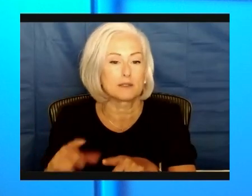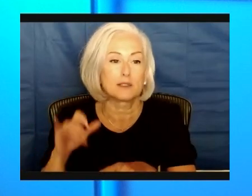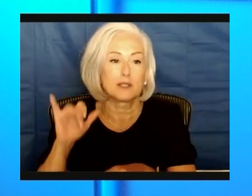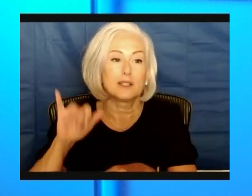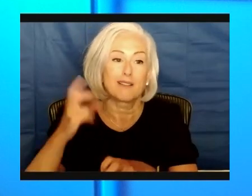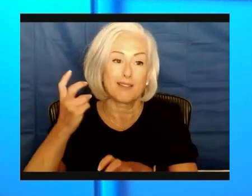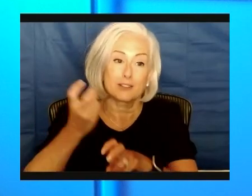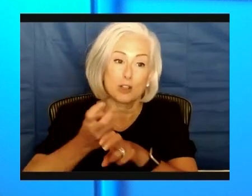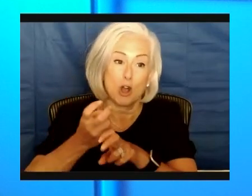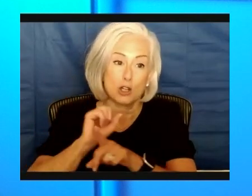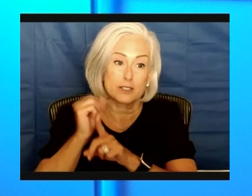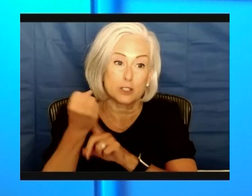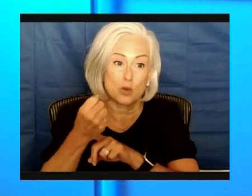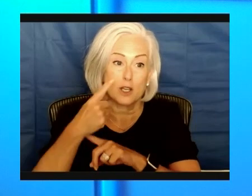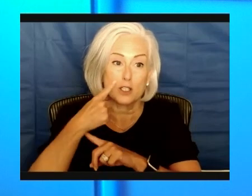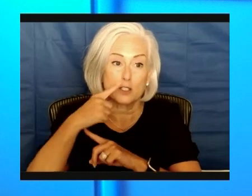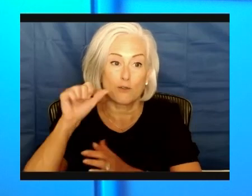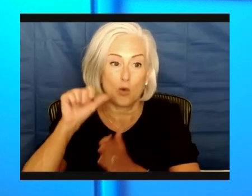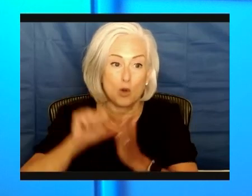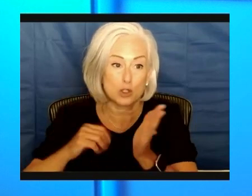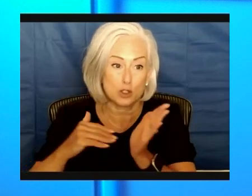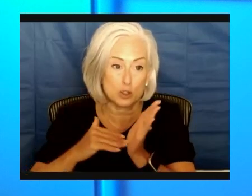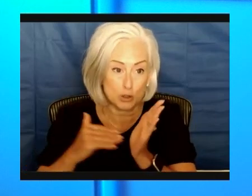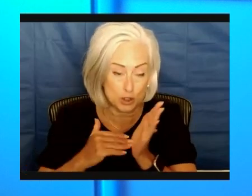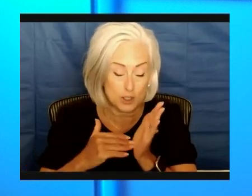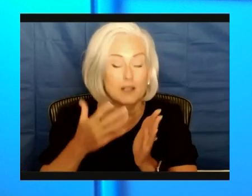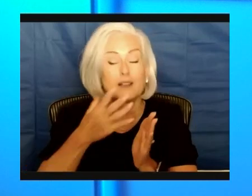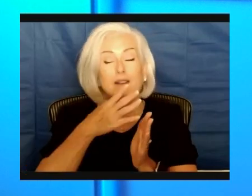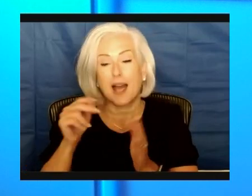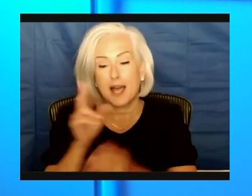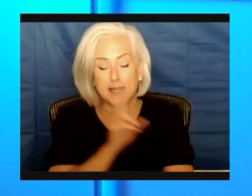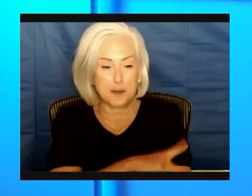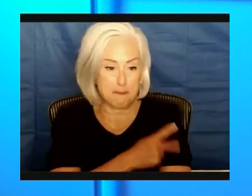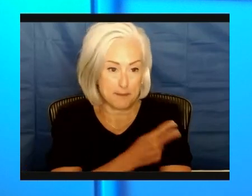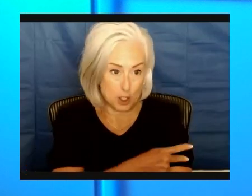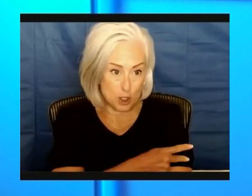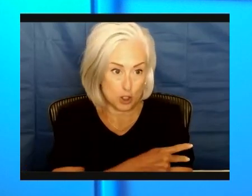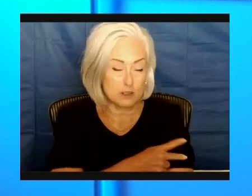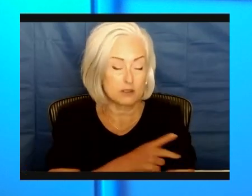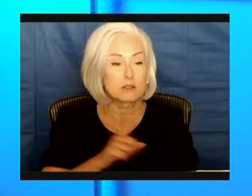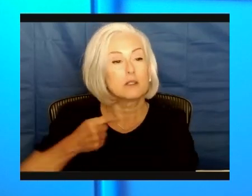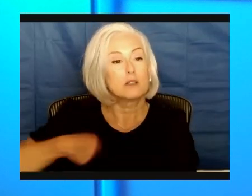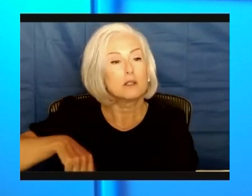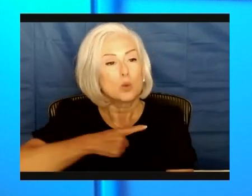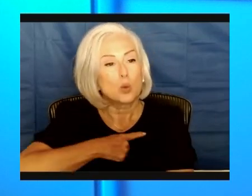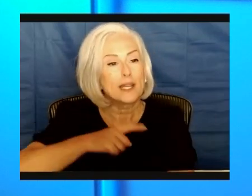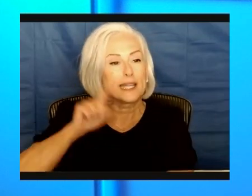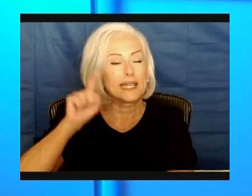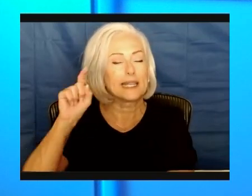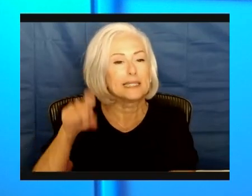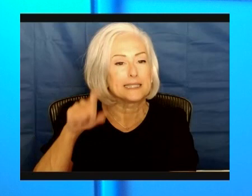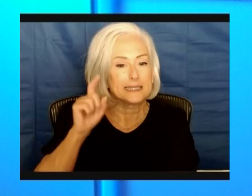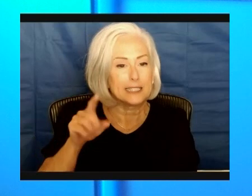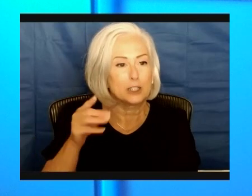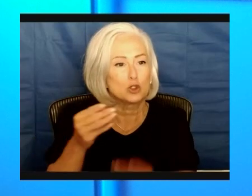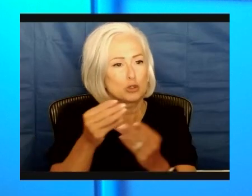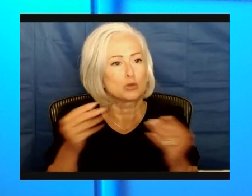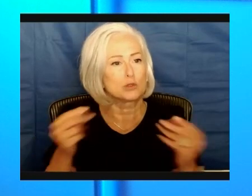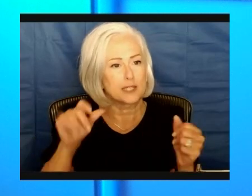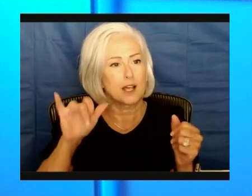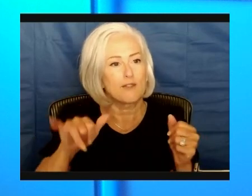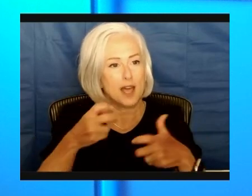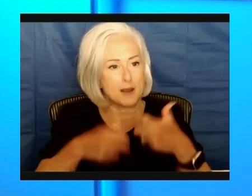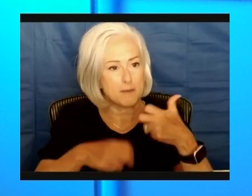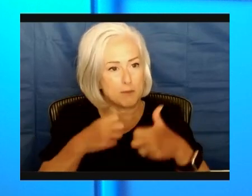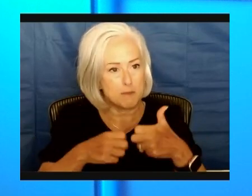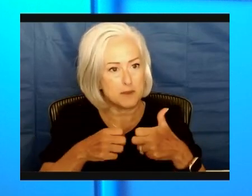the surgeon and for our patient. So we have to solve the issue by organizing